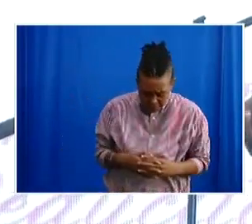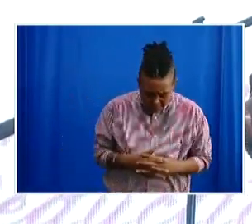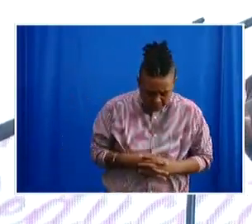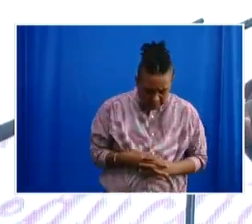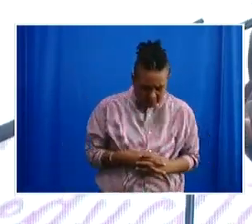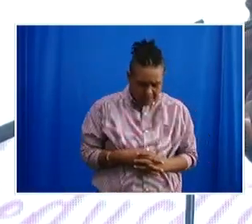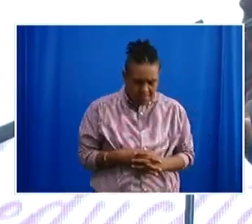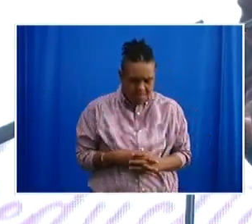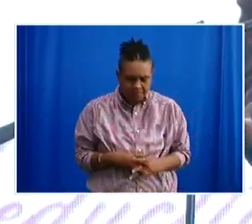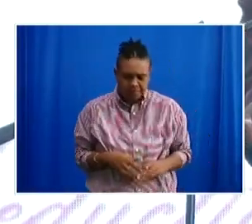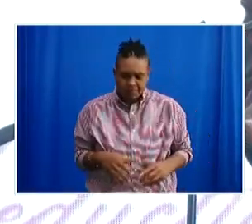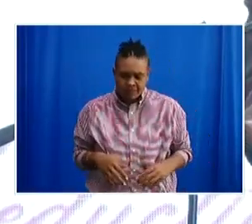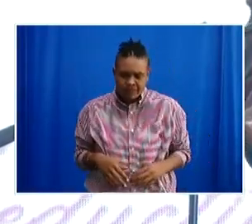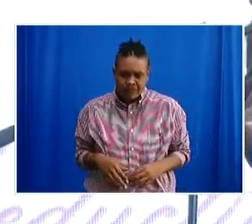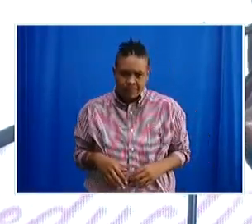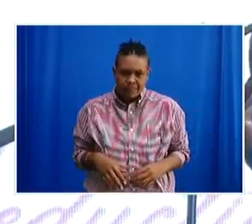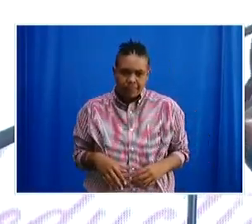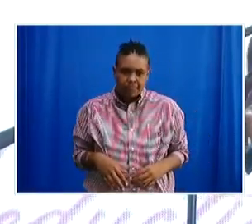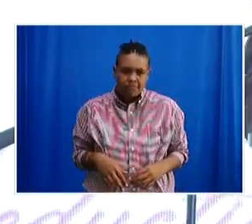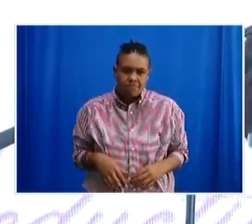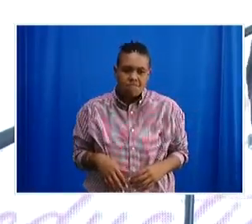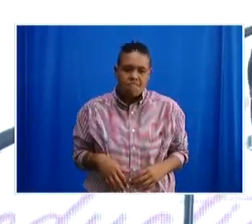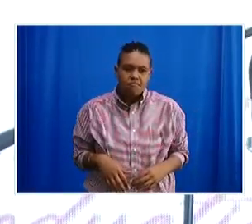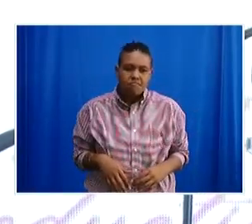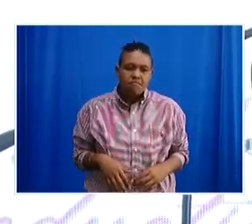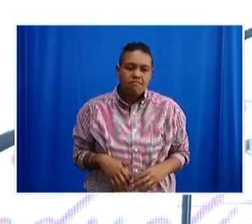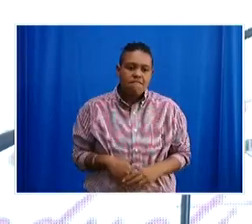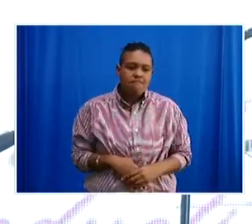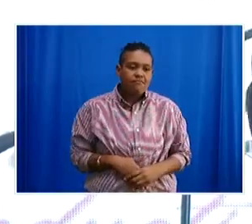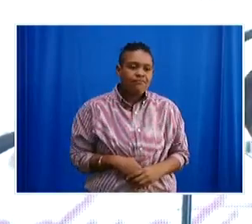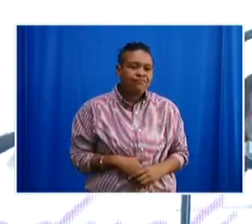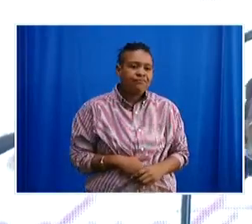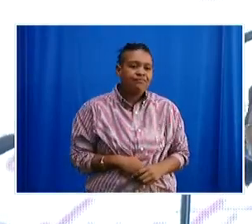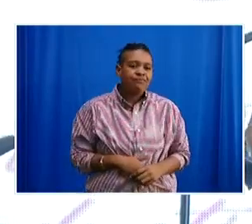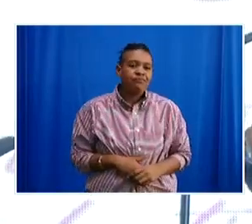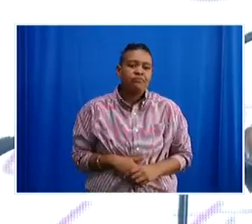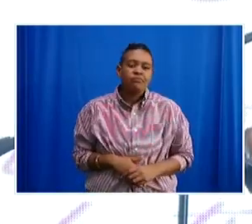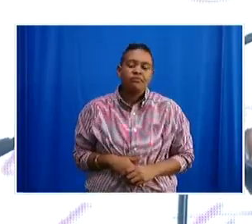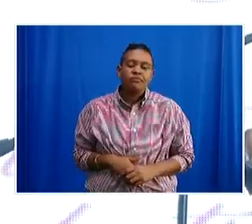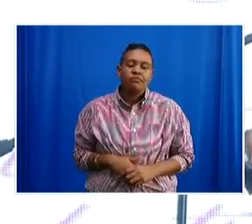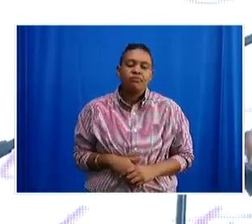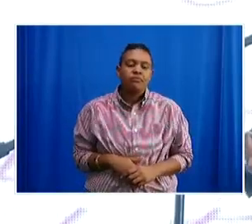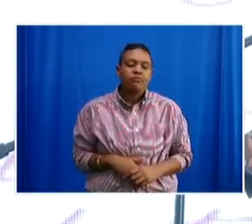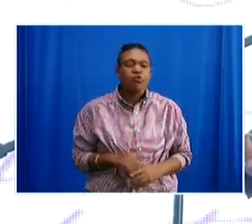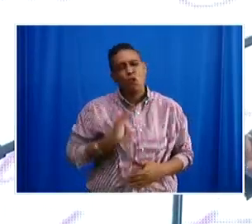our private sector, which have started the discussions already,